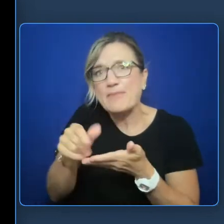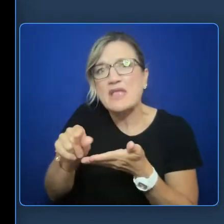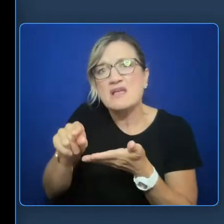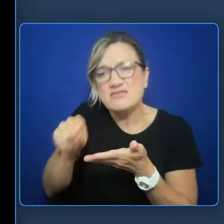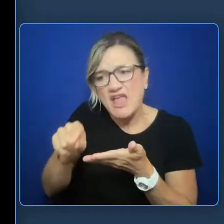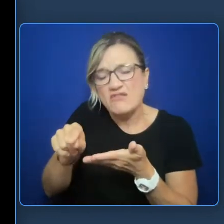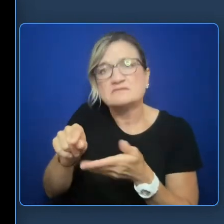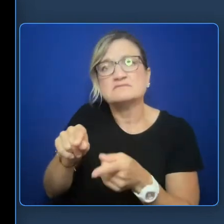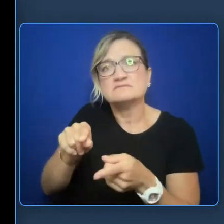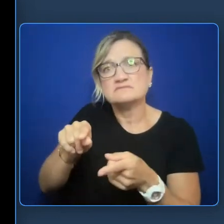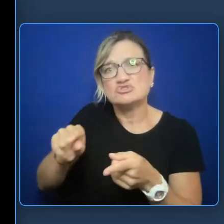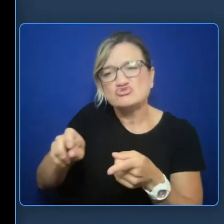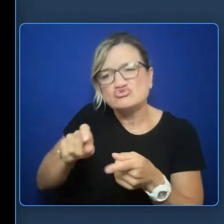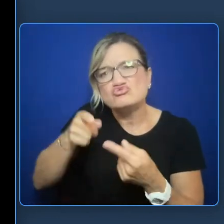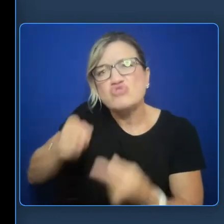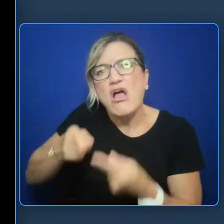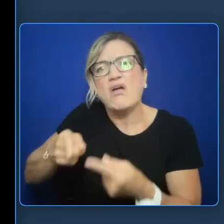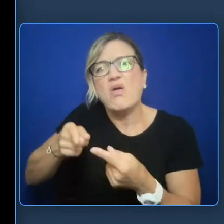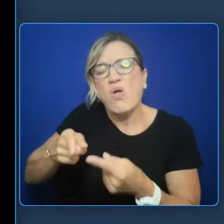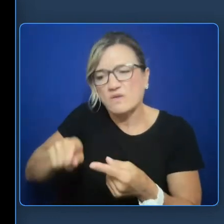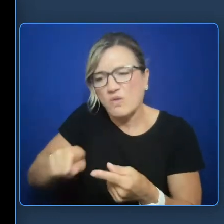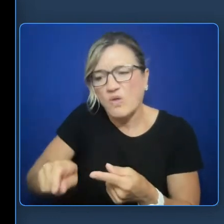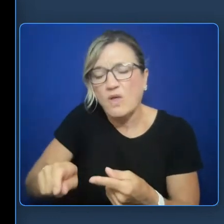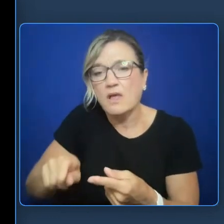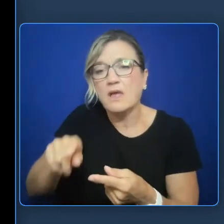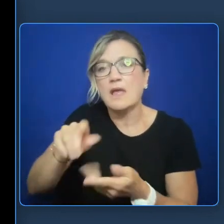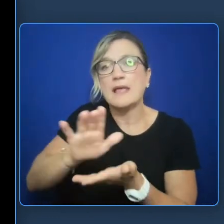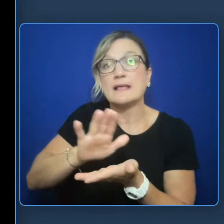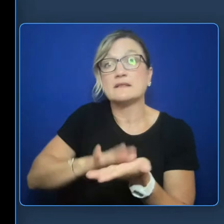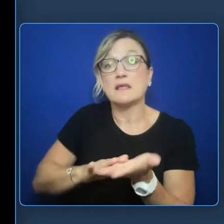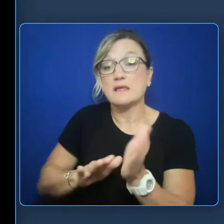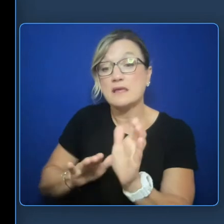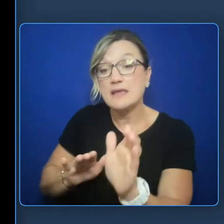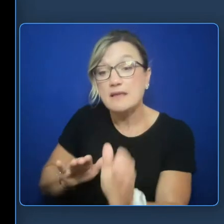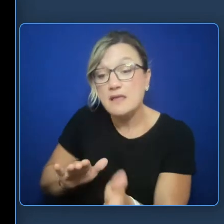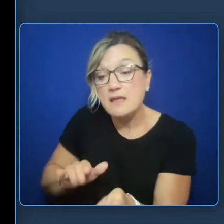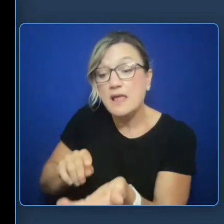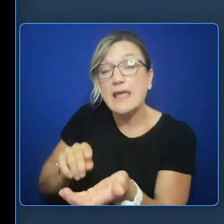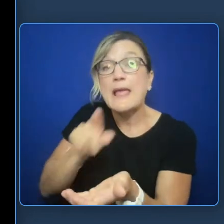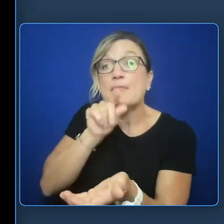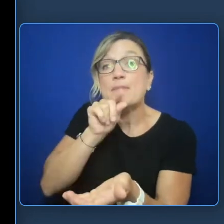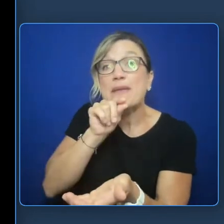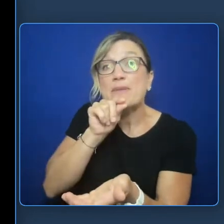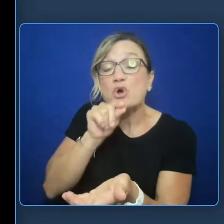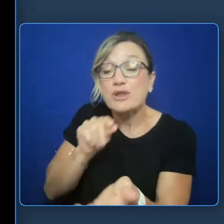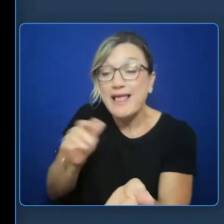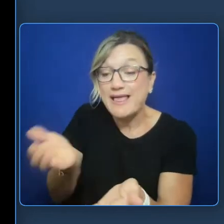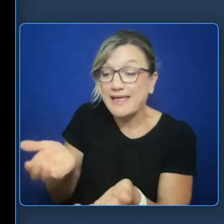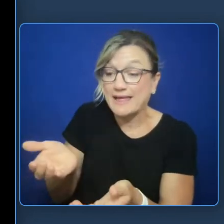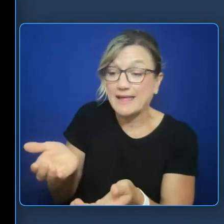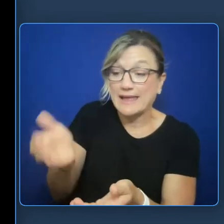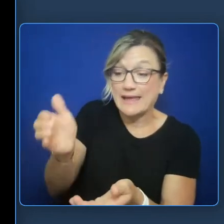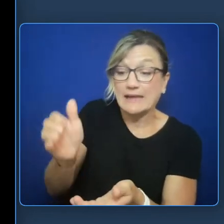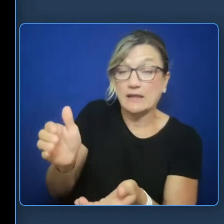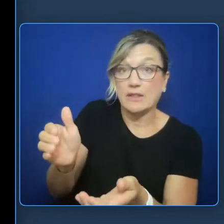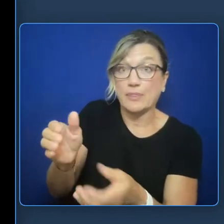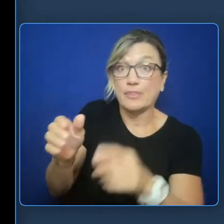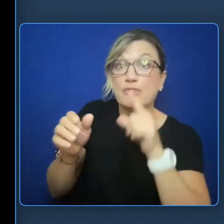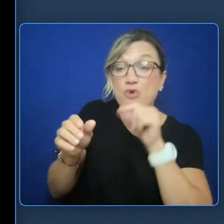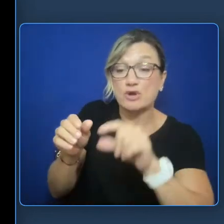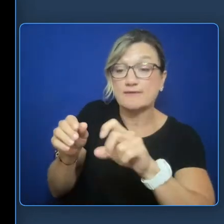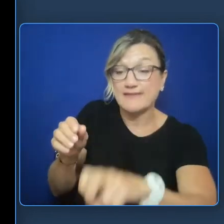near Muhammad's hand. His palm hovers above the baby bird. He lays his hand lightly over the tiny